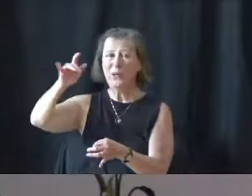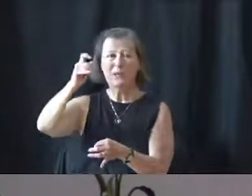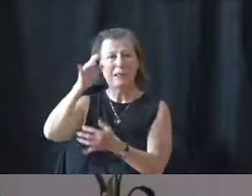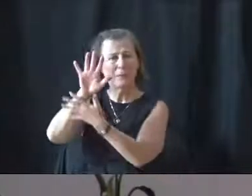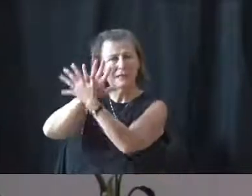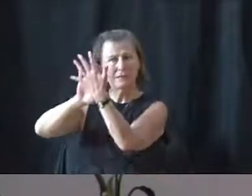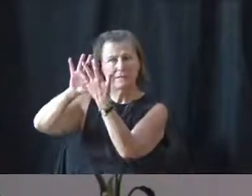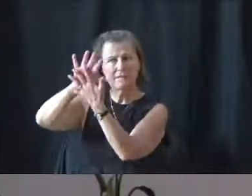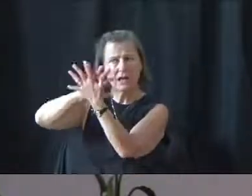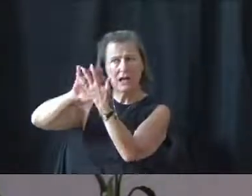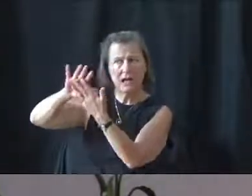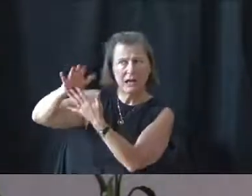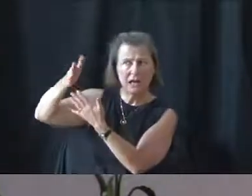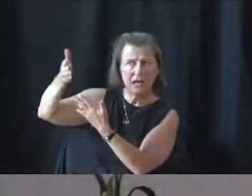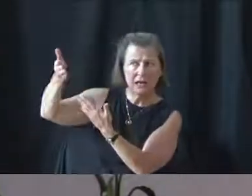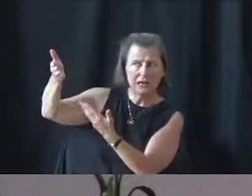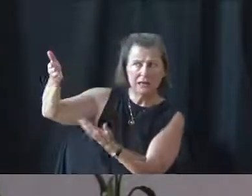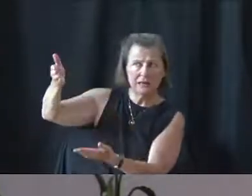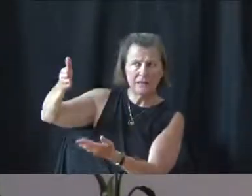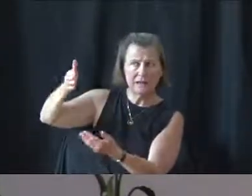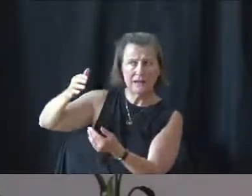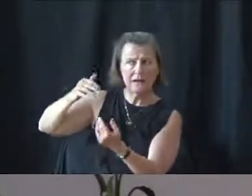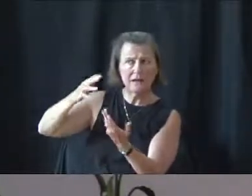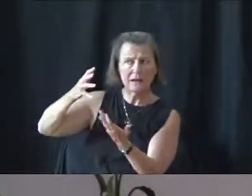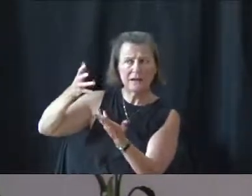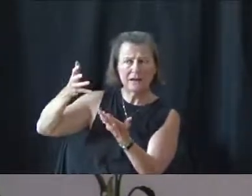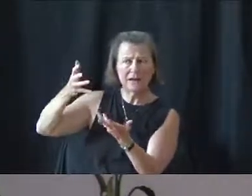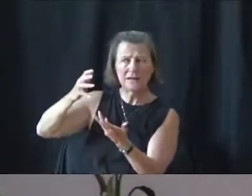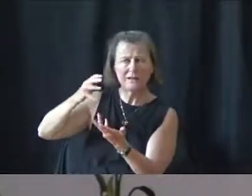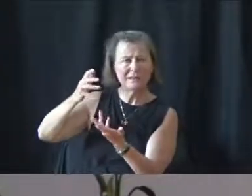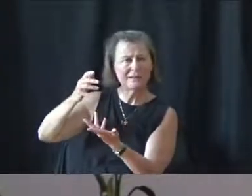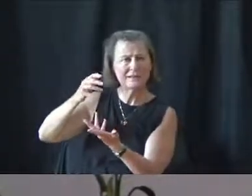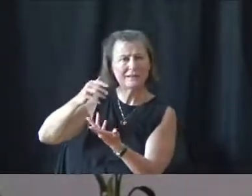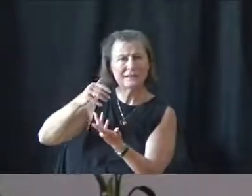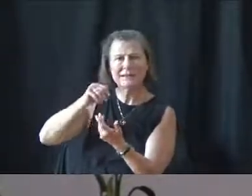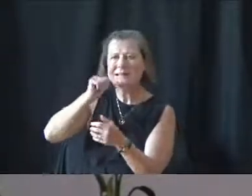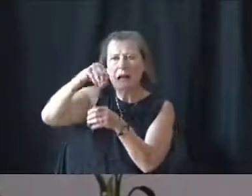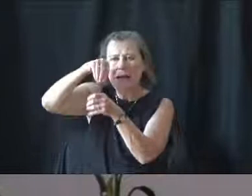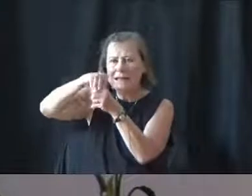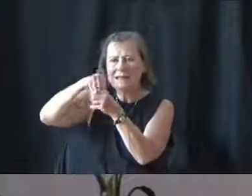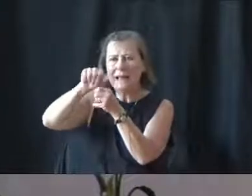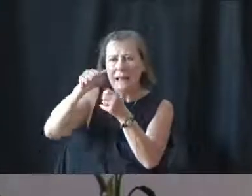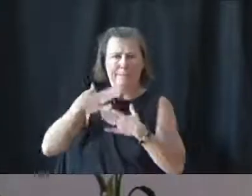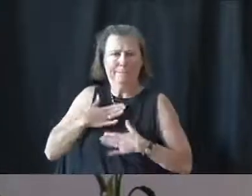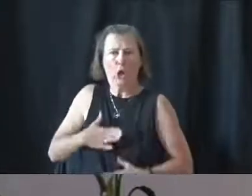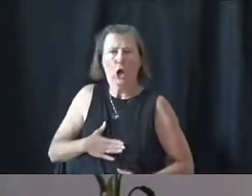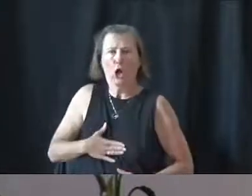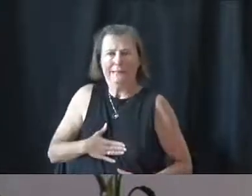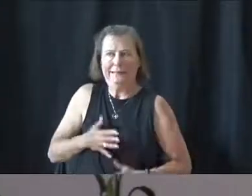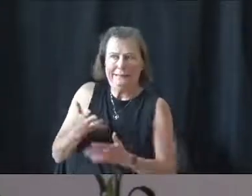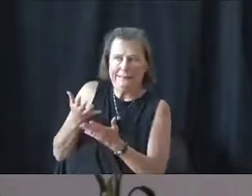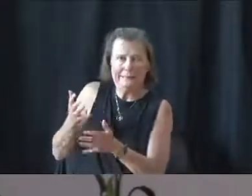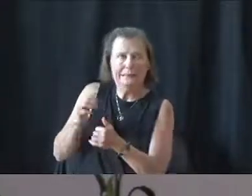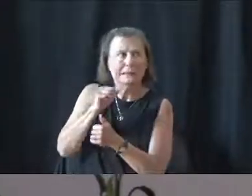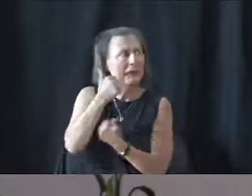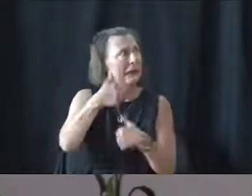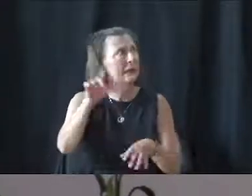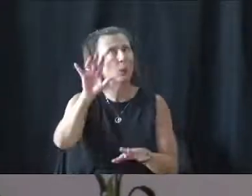existing in a disembodied way, meaning it isn't in a body. It's not anywhere in